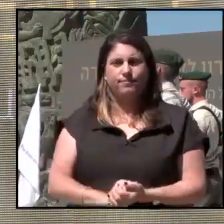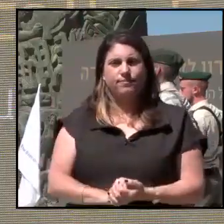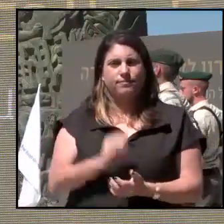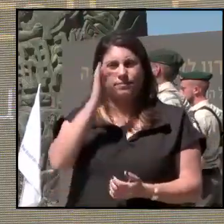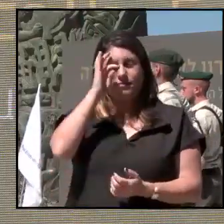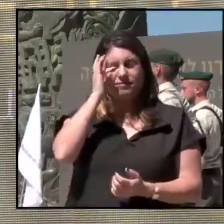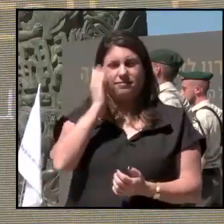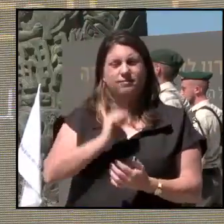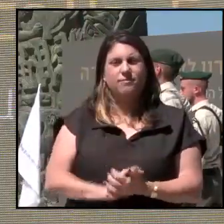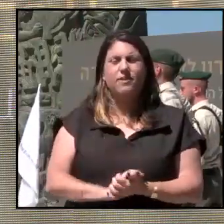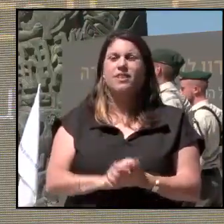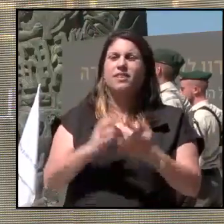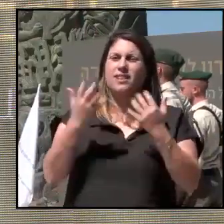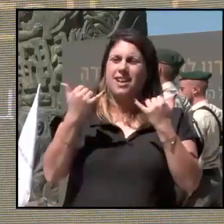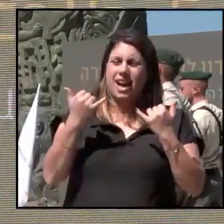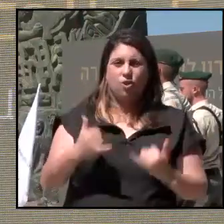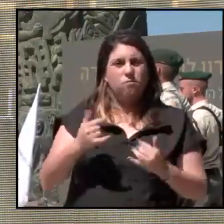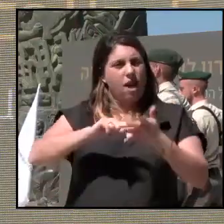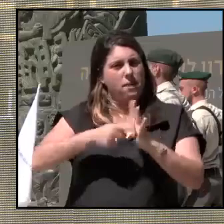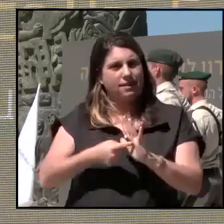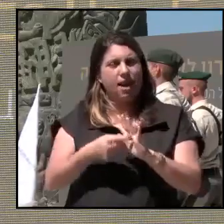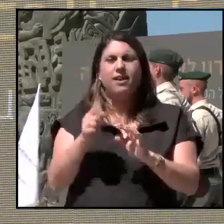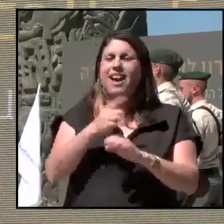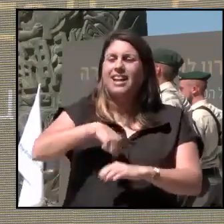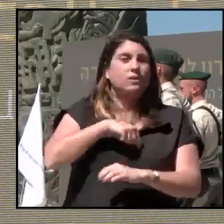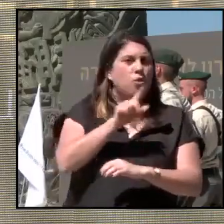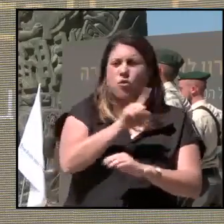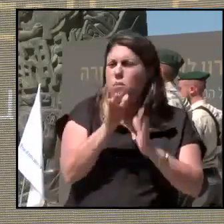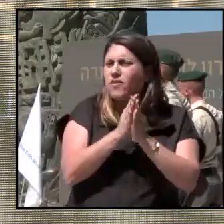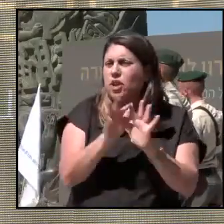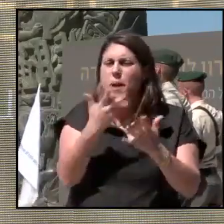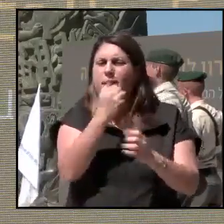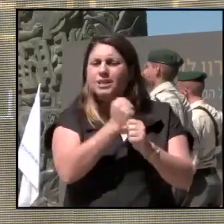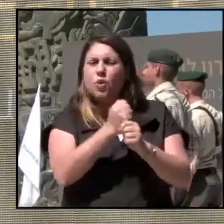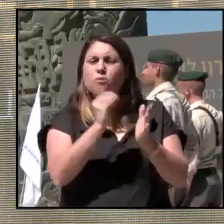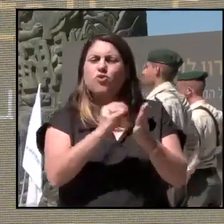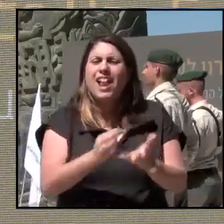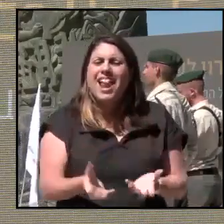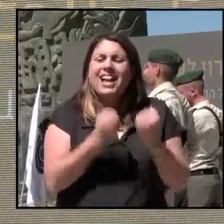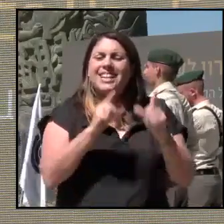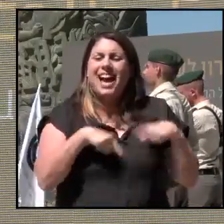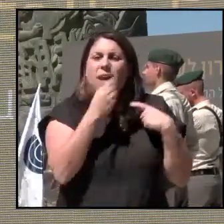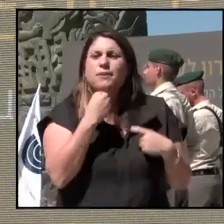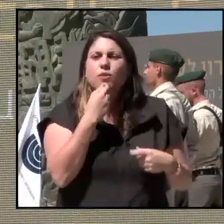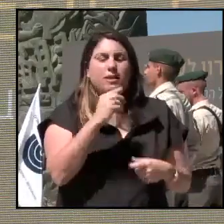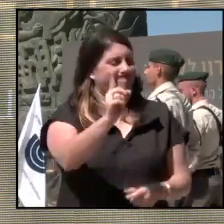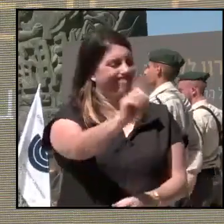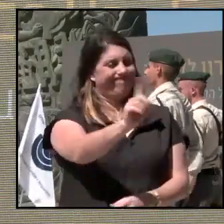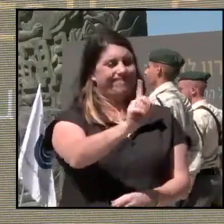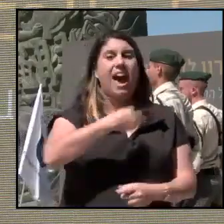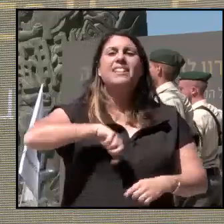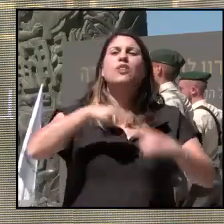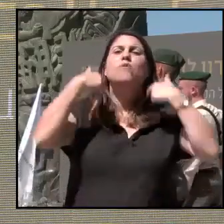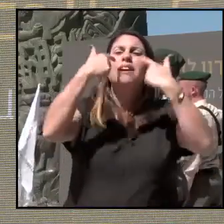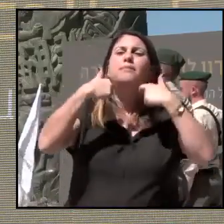Surveying the profiles of today's awardees, we do not ask, what did they do to save Jewish lives? Rather, we exclaim,